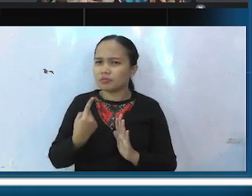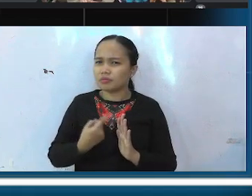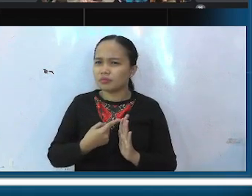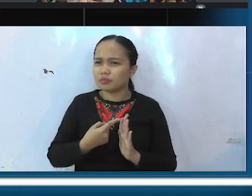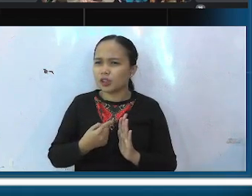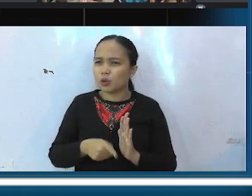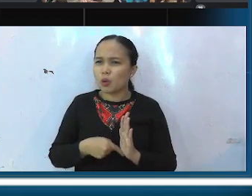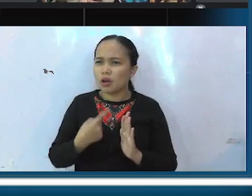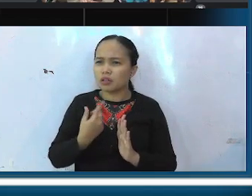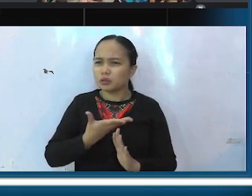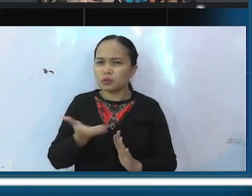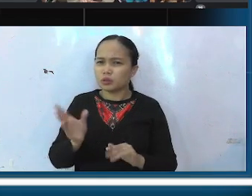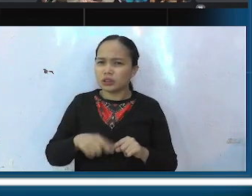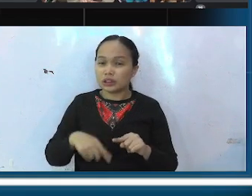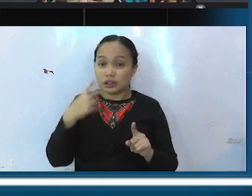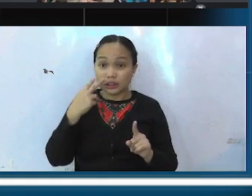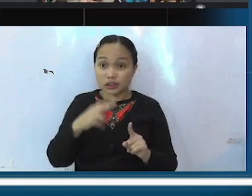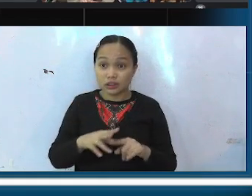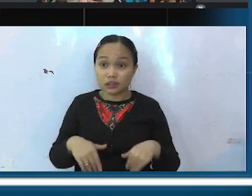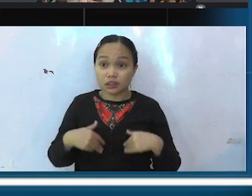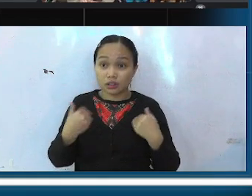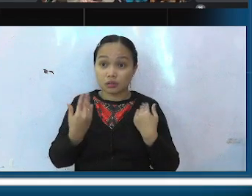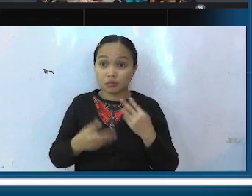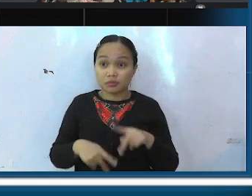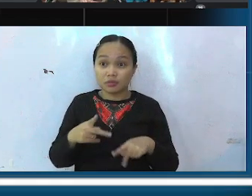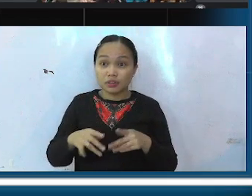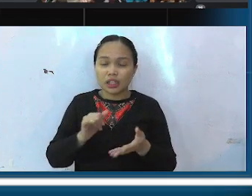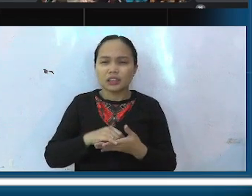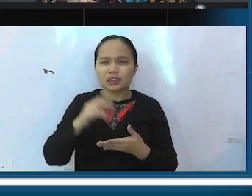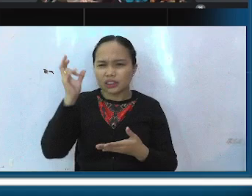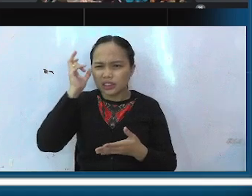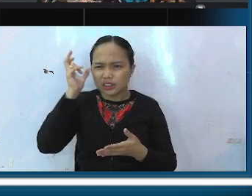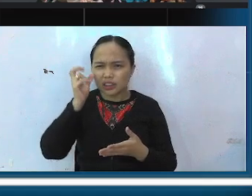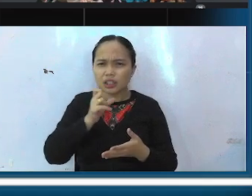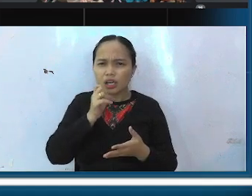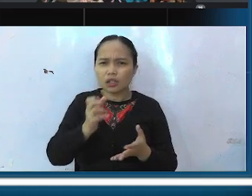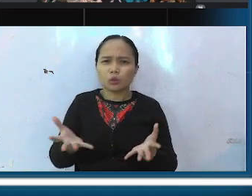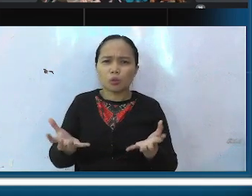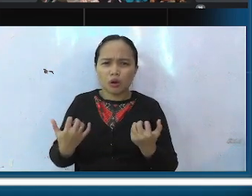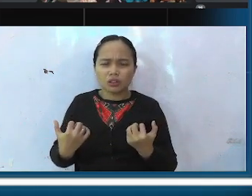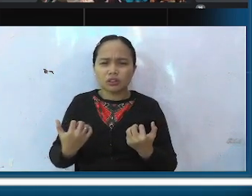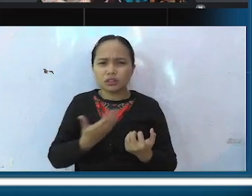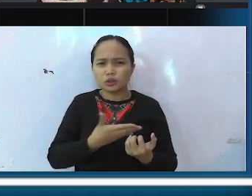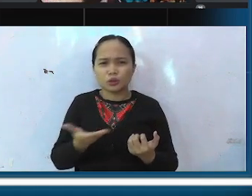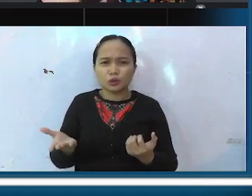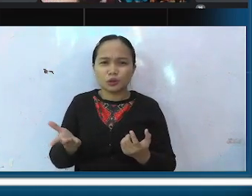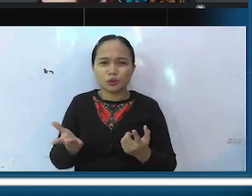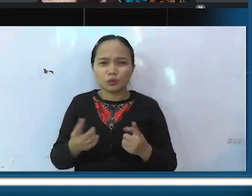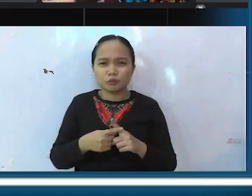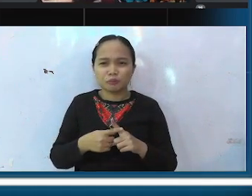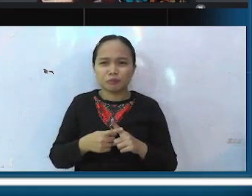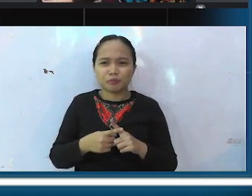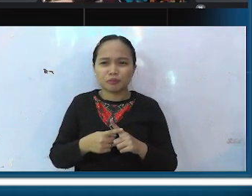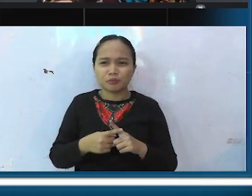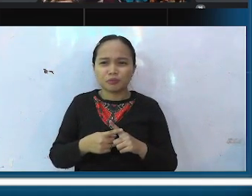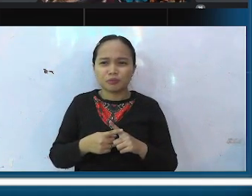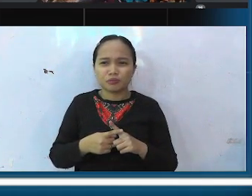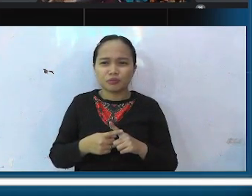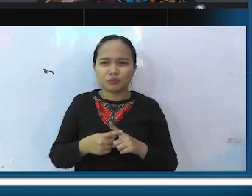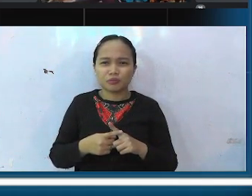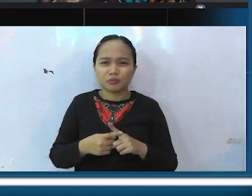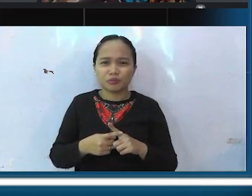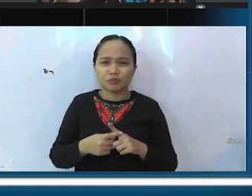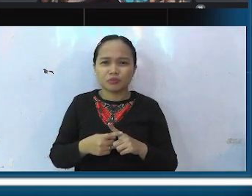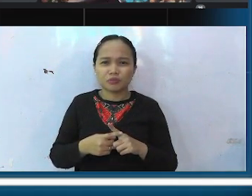what you're not seeing, young people, is that Satan doesn't want you to be just to be sidetracked. But he really wanted